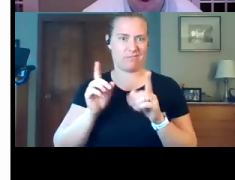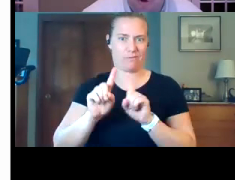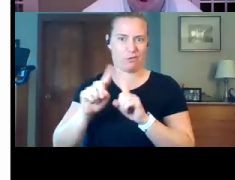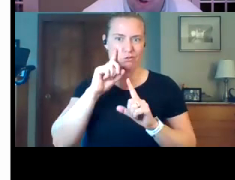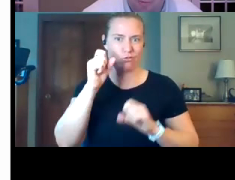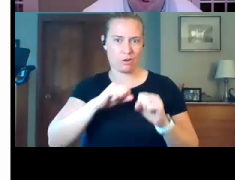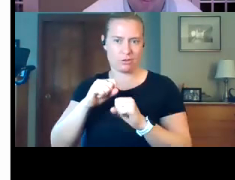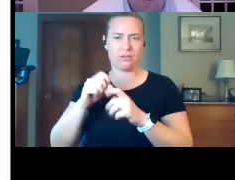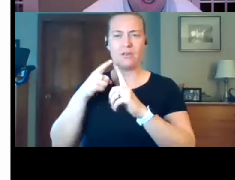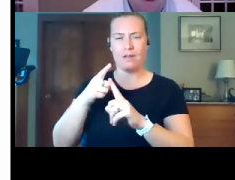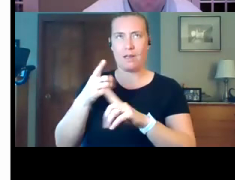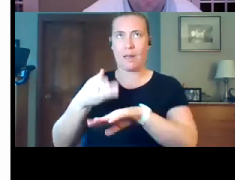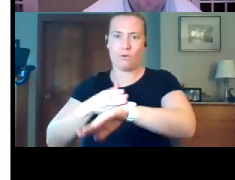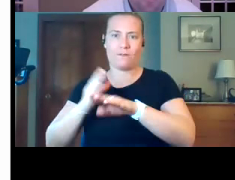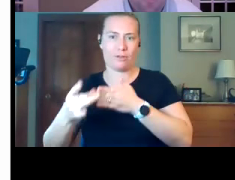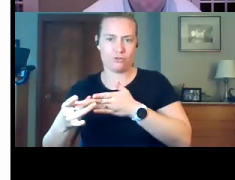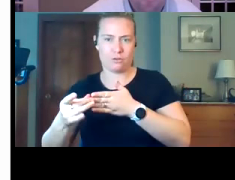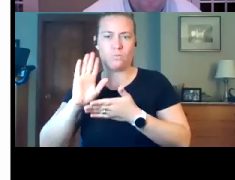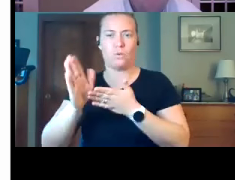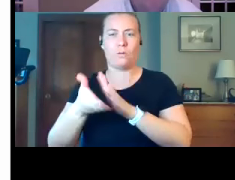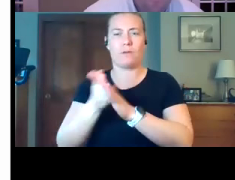to ultimately improve implementation?